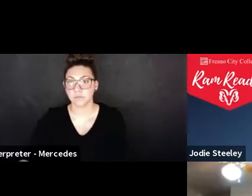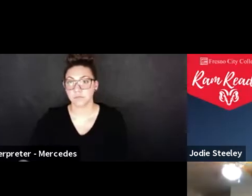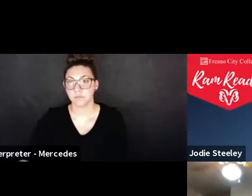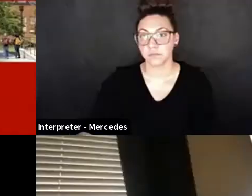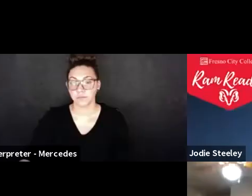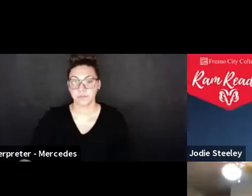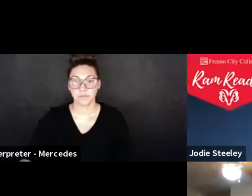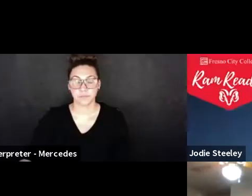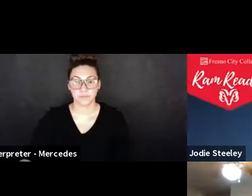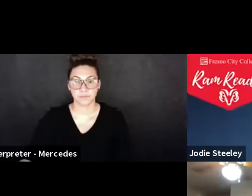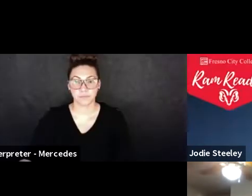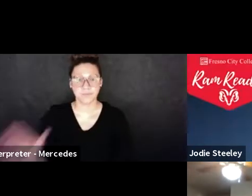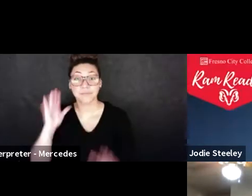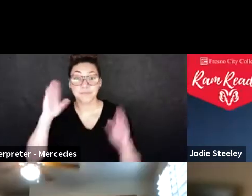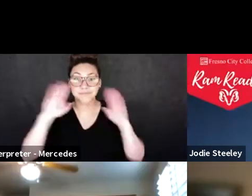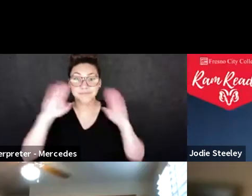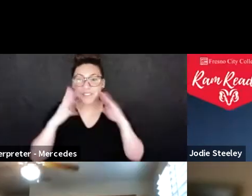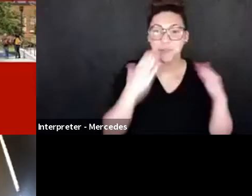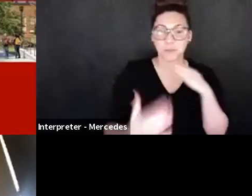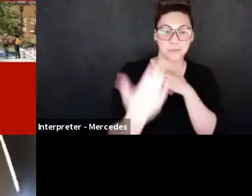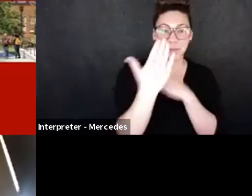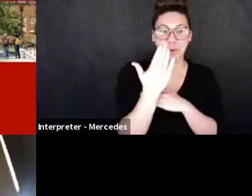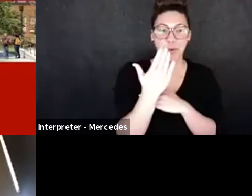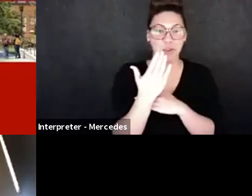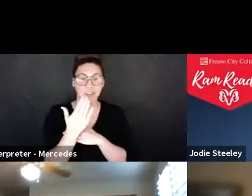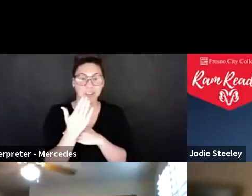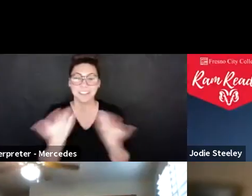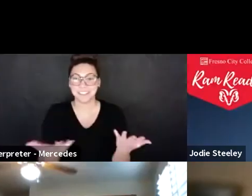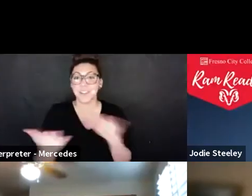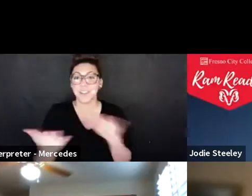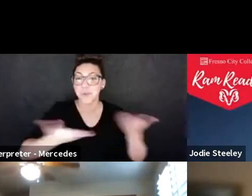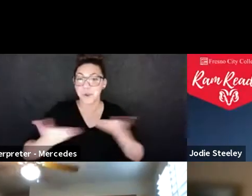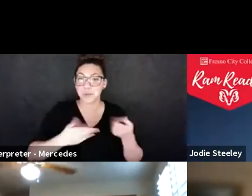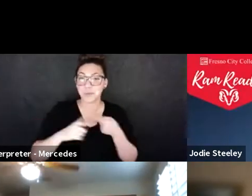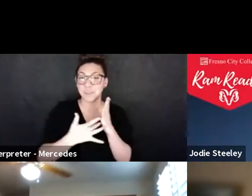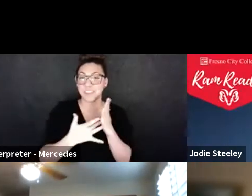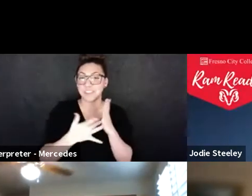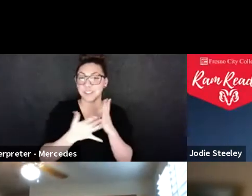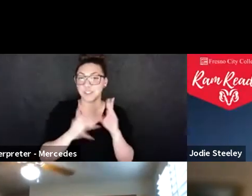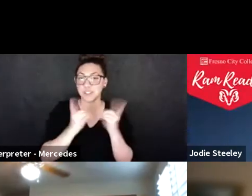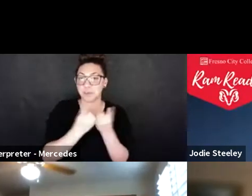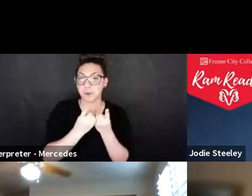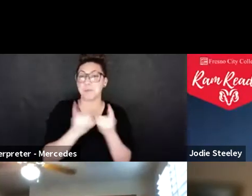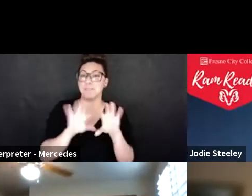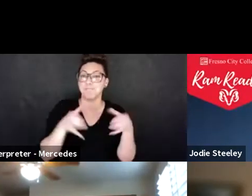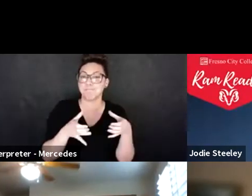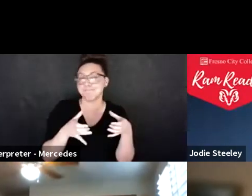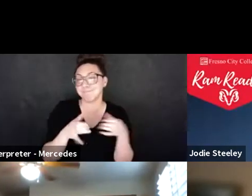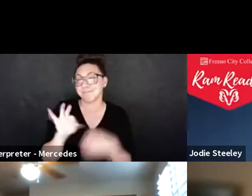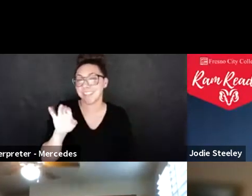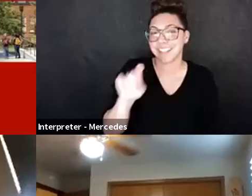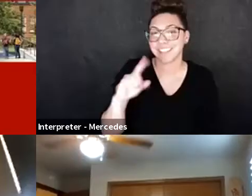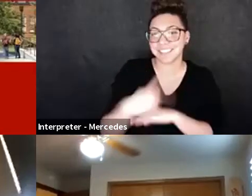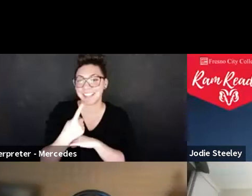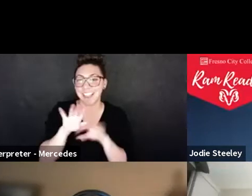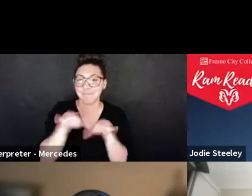Alrighty, good morning, everyone. Welcome to the Distance Education and Instructional Technology Department Makeover Flex Day session. Thank you all